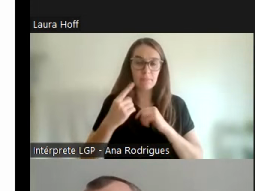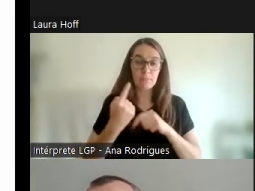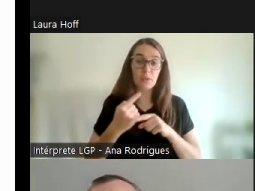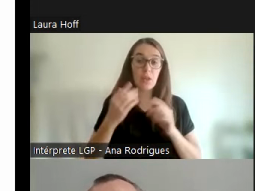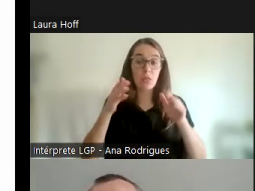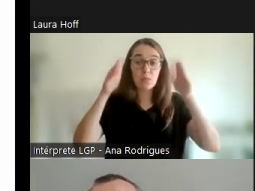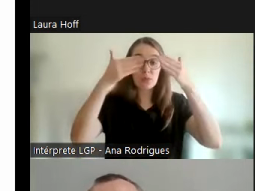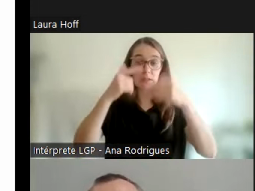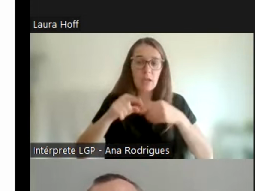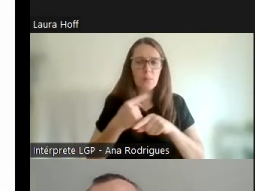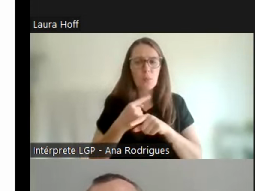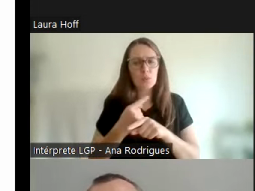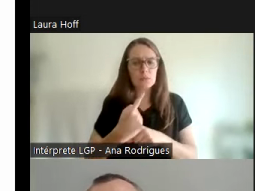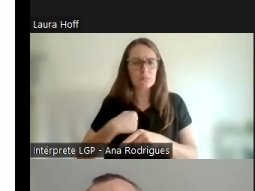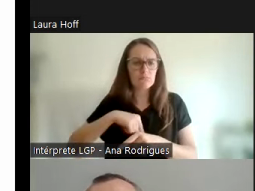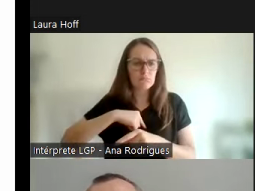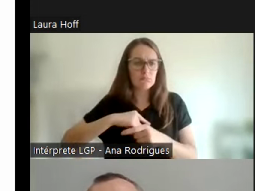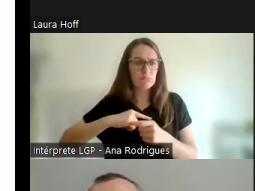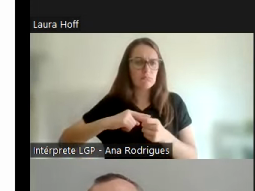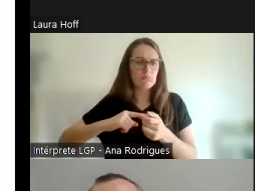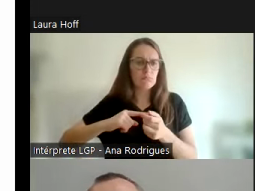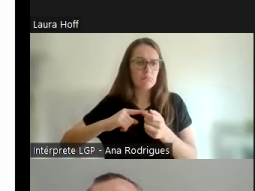of try and terror